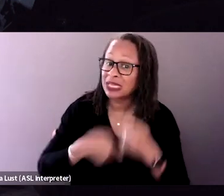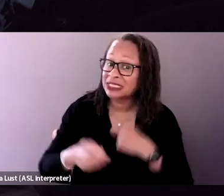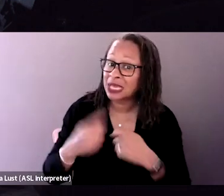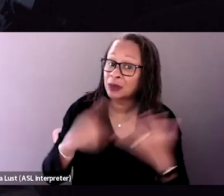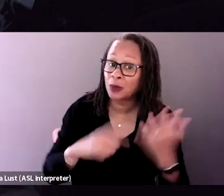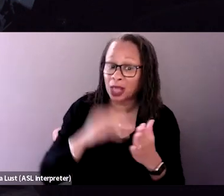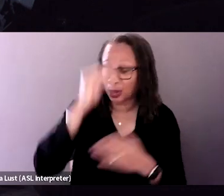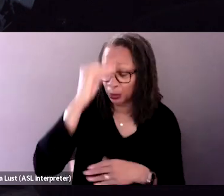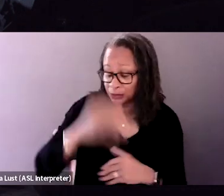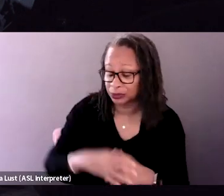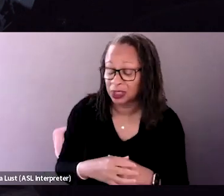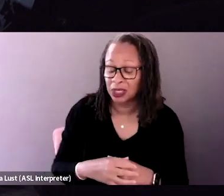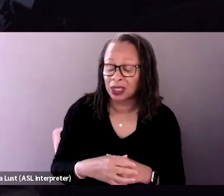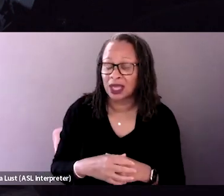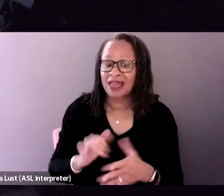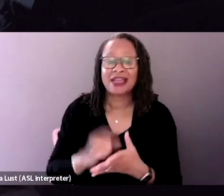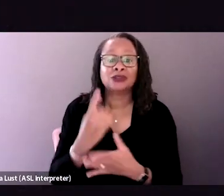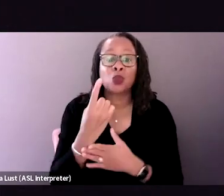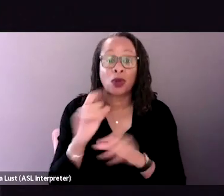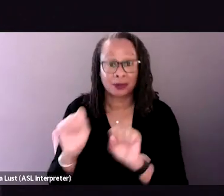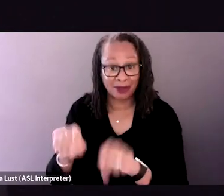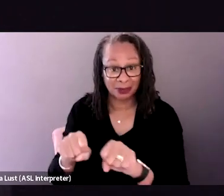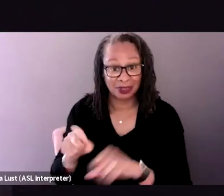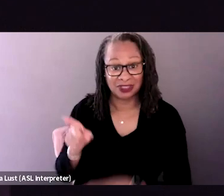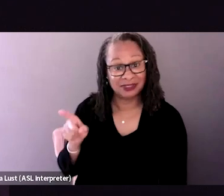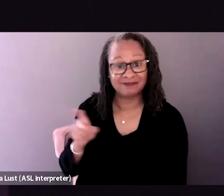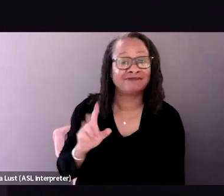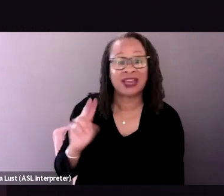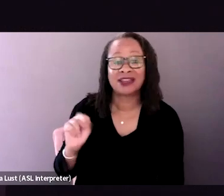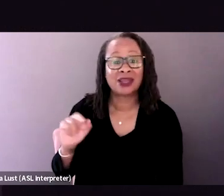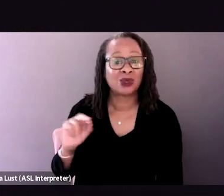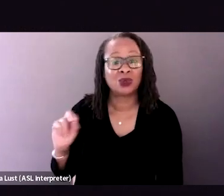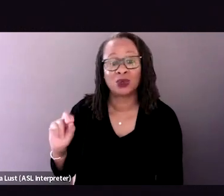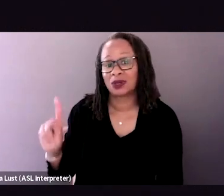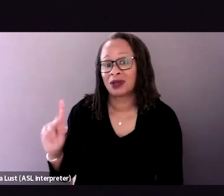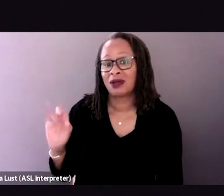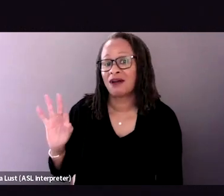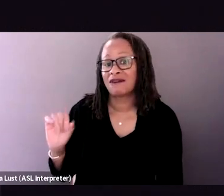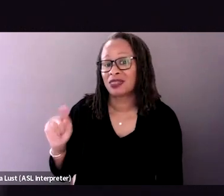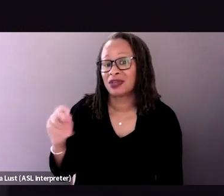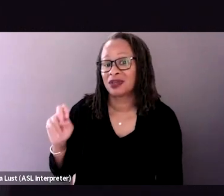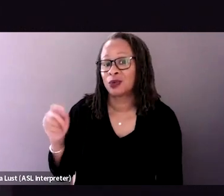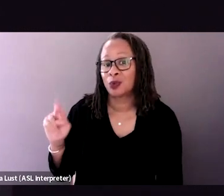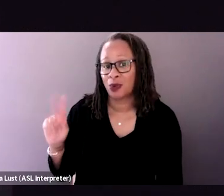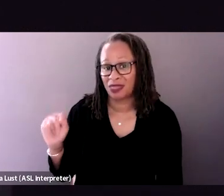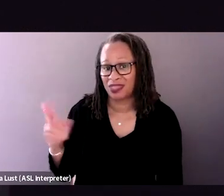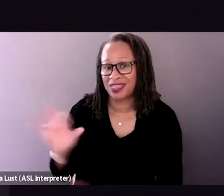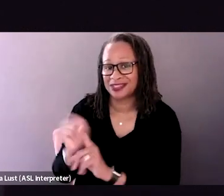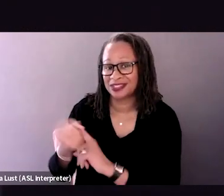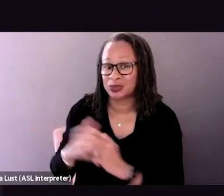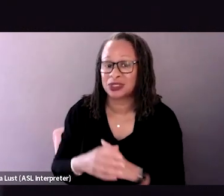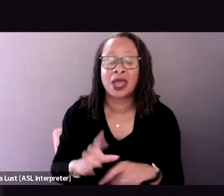that is one possibility of the camera. There's this possibility that the camera is this imperial imposition. But there